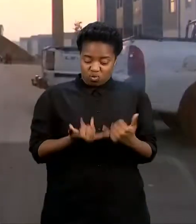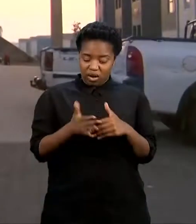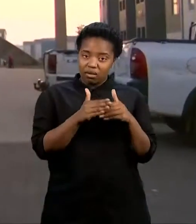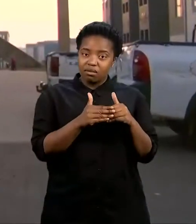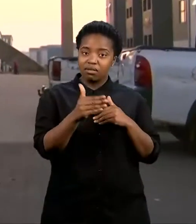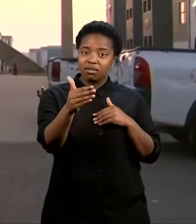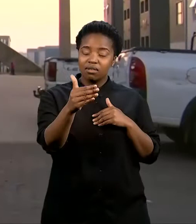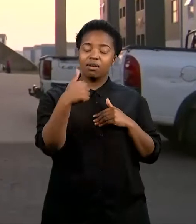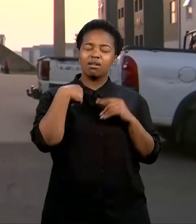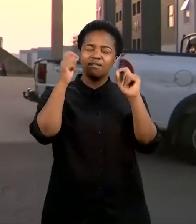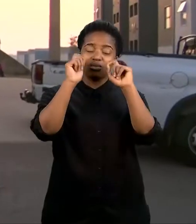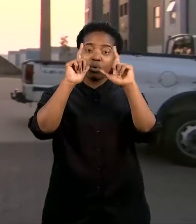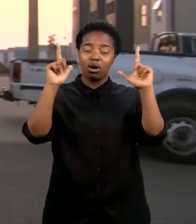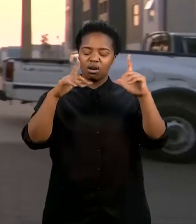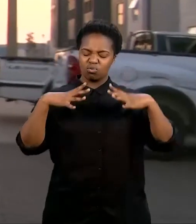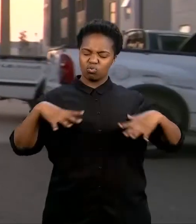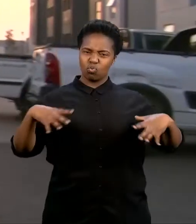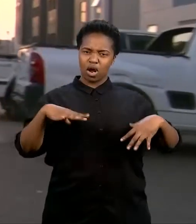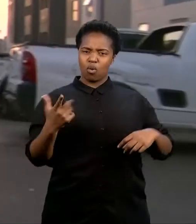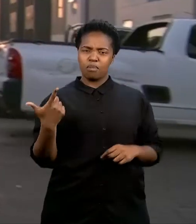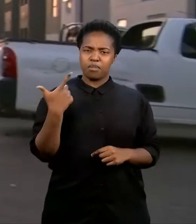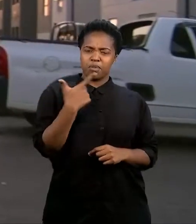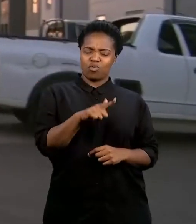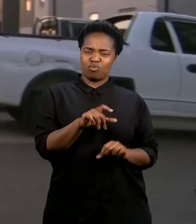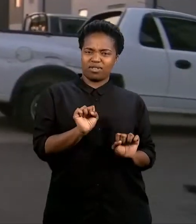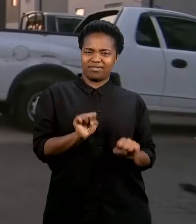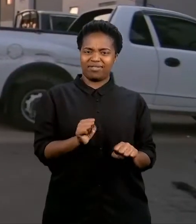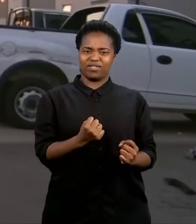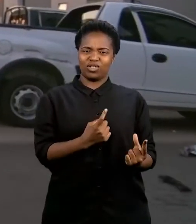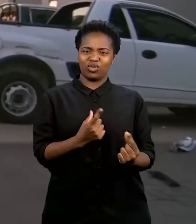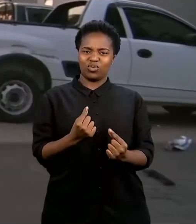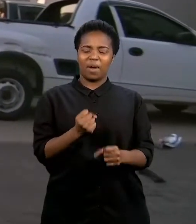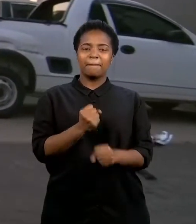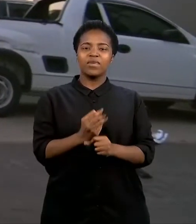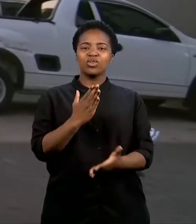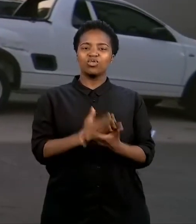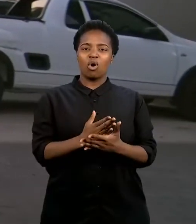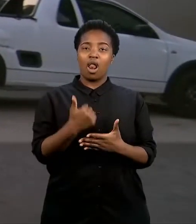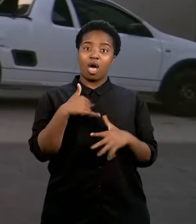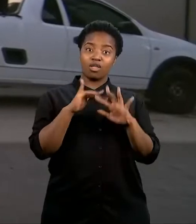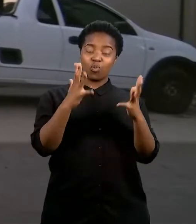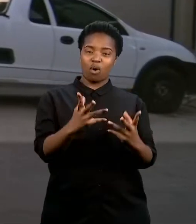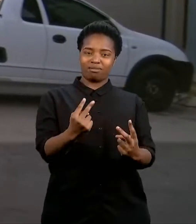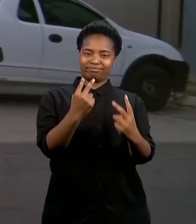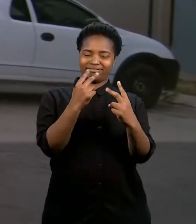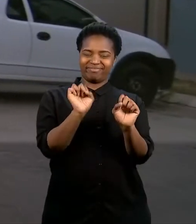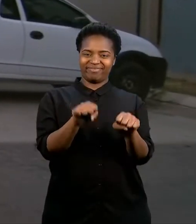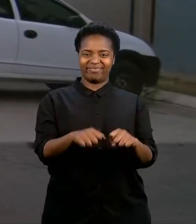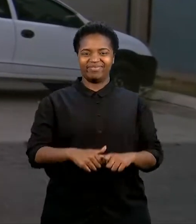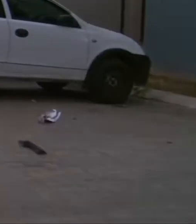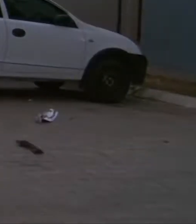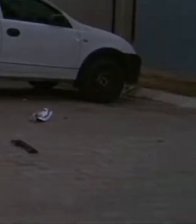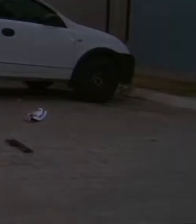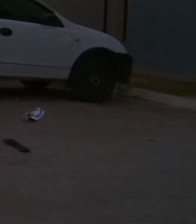on, wake up, dress up, show up, and dress up as if the world is your